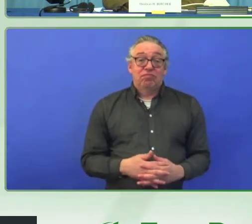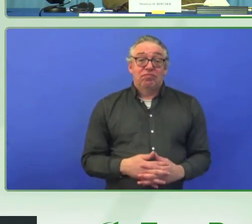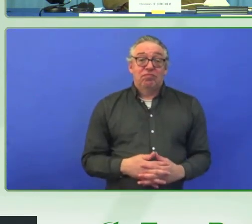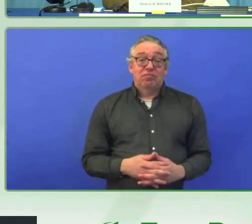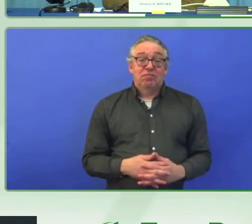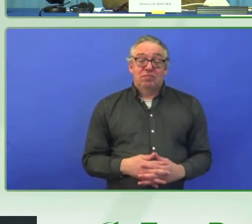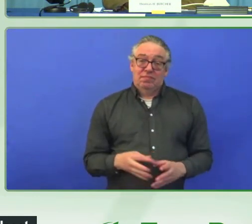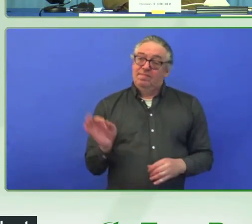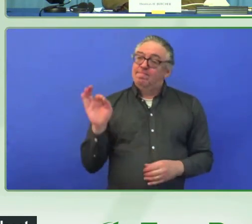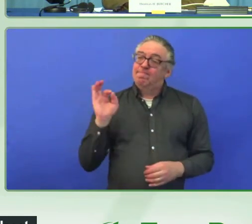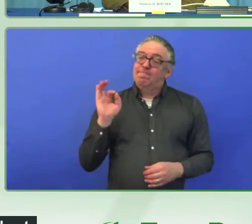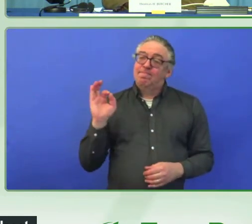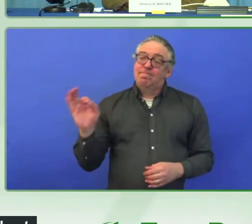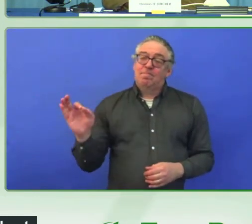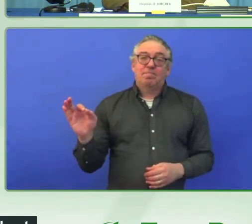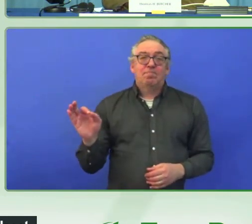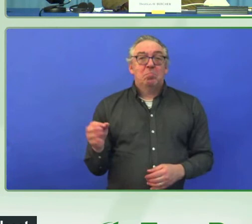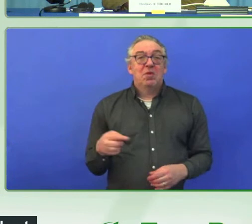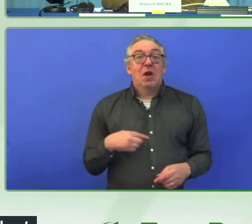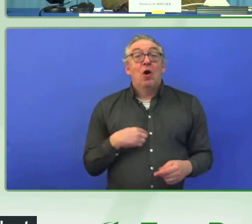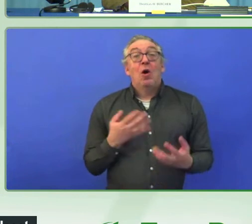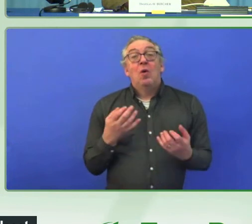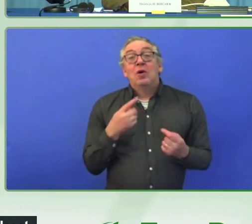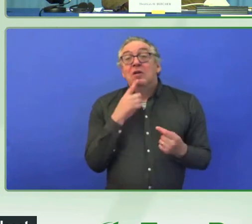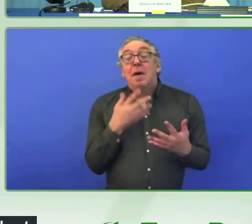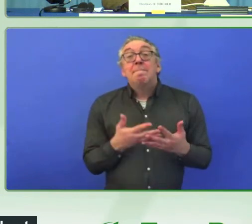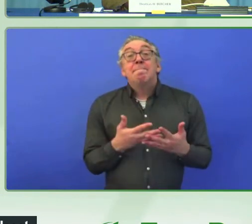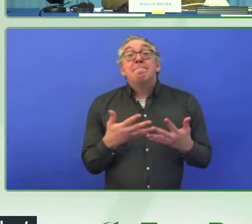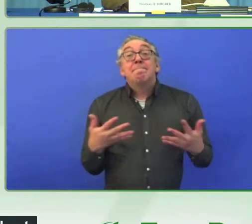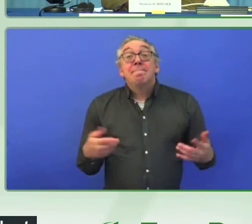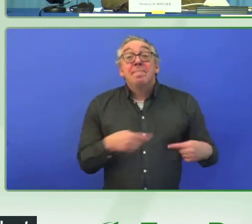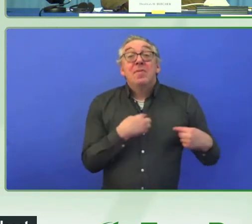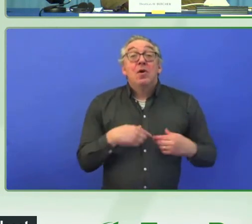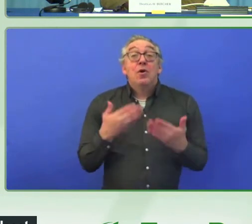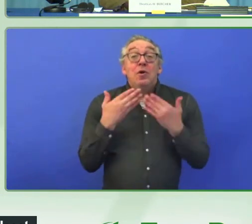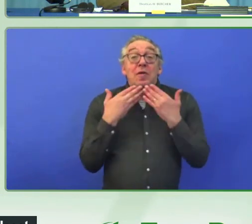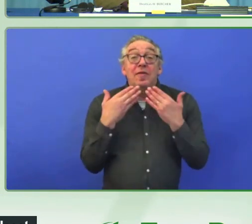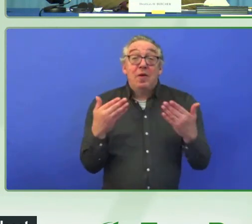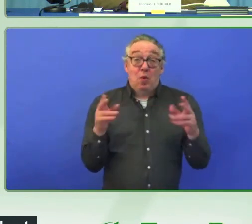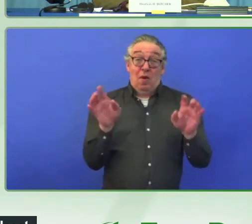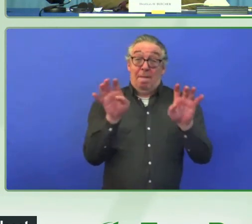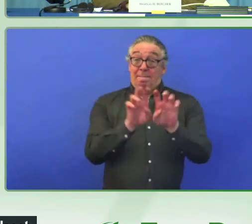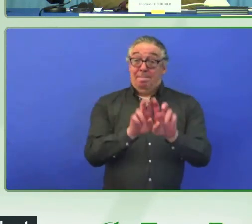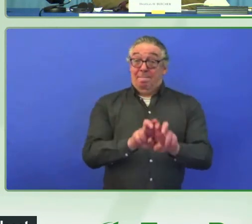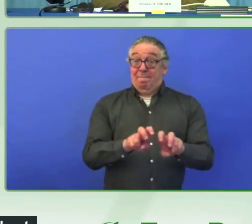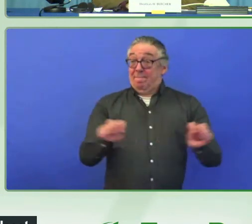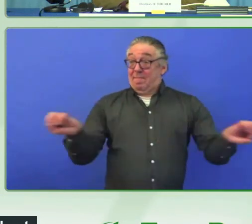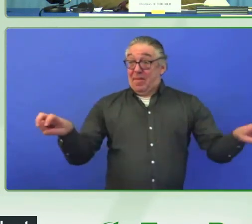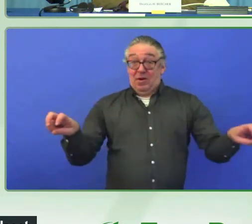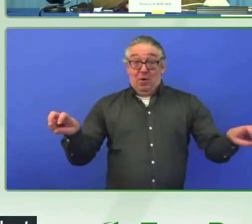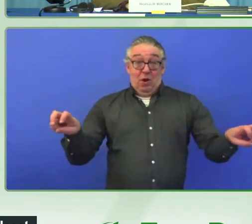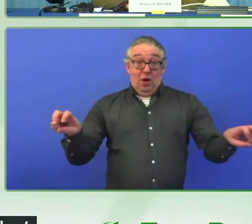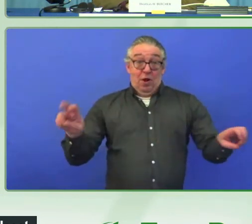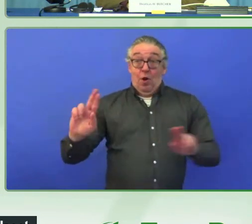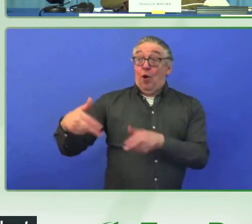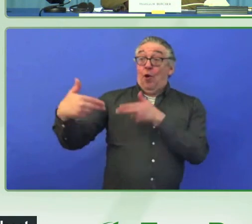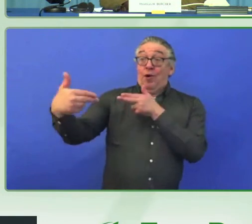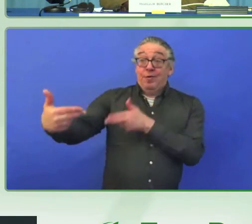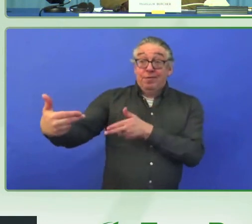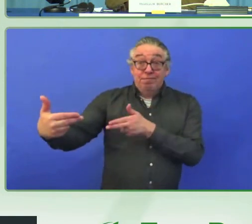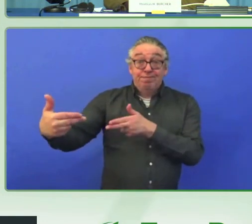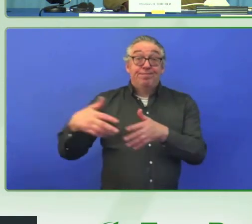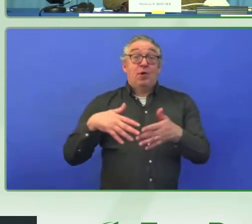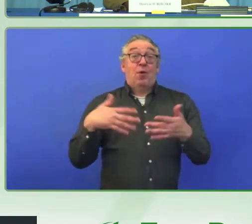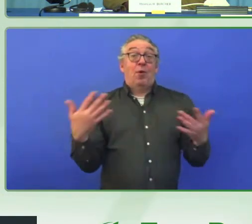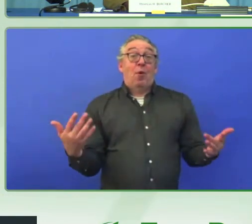extend a really huge thank you to all the panel, both virtual and on my left, Lars,